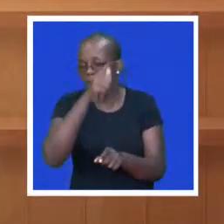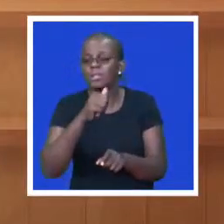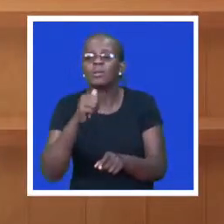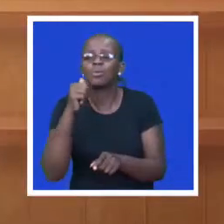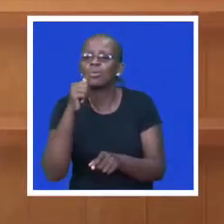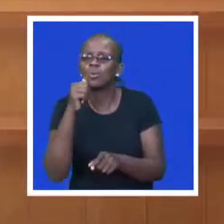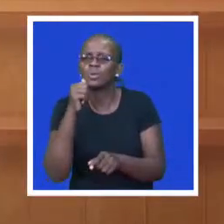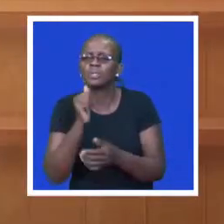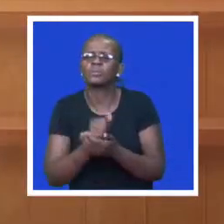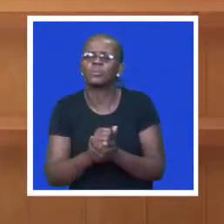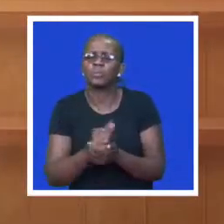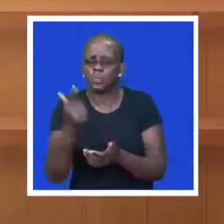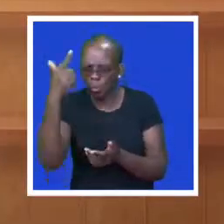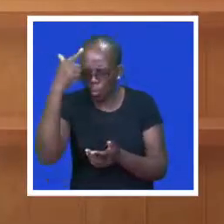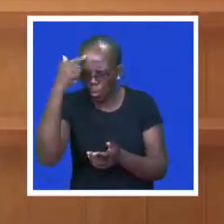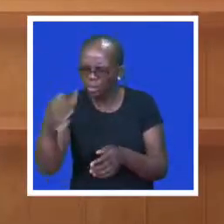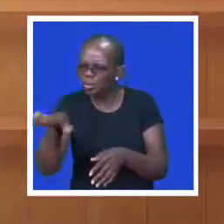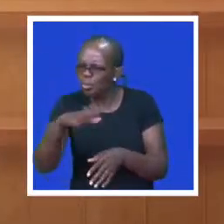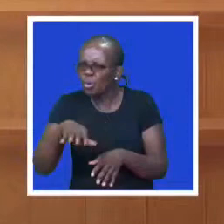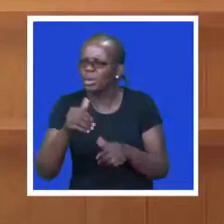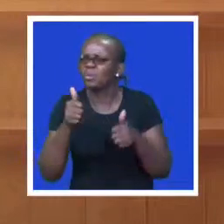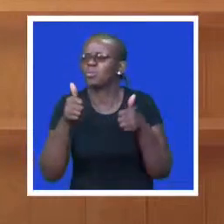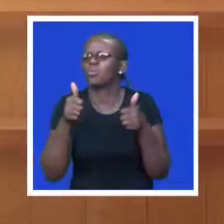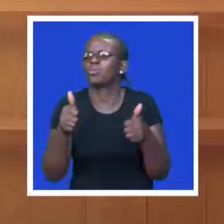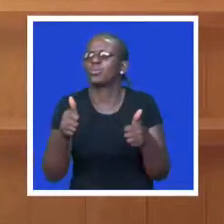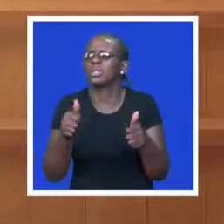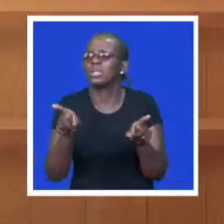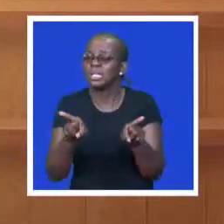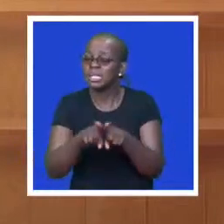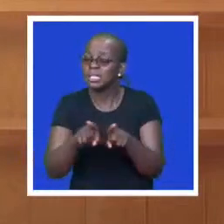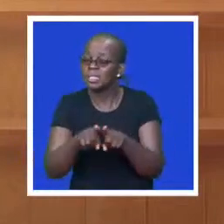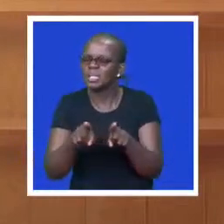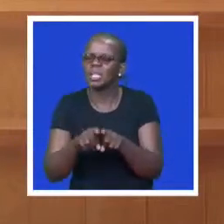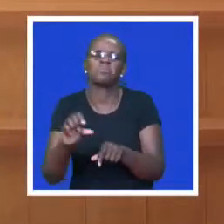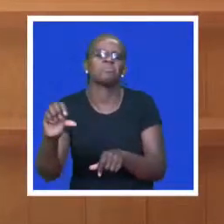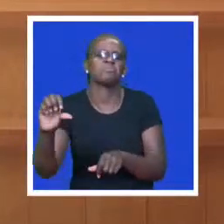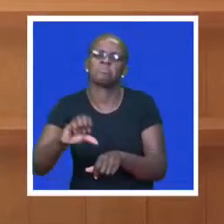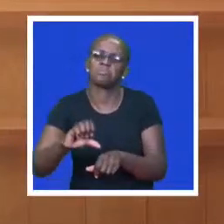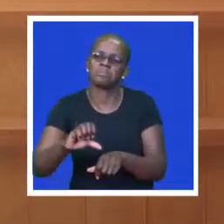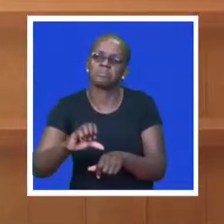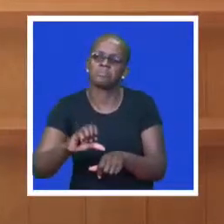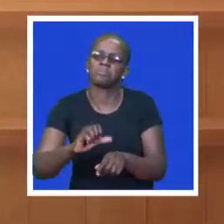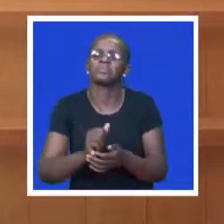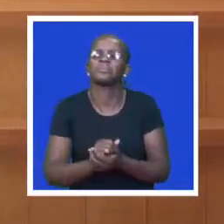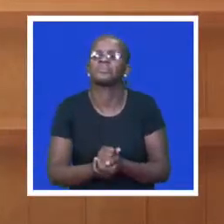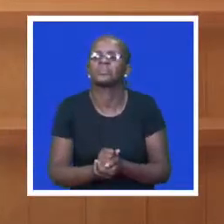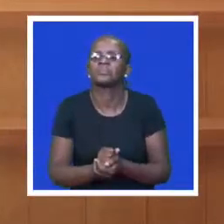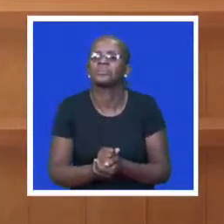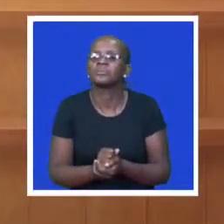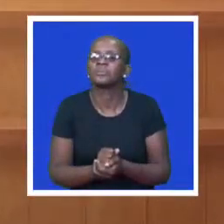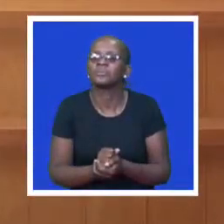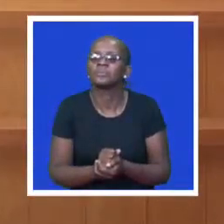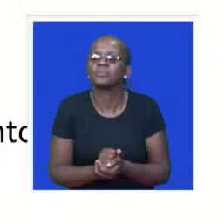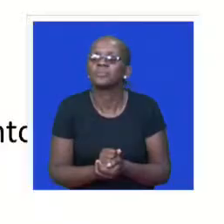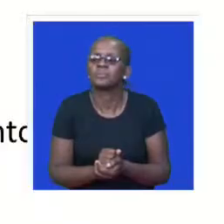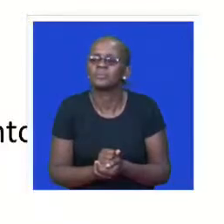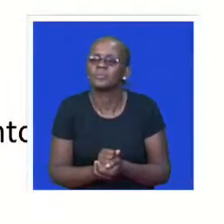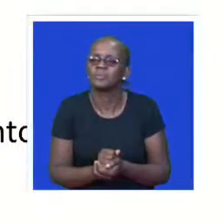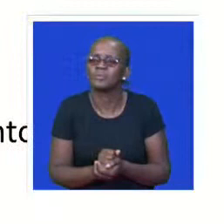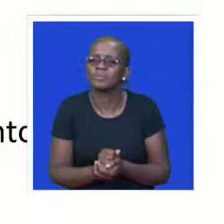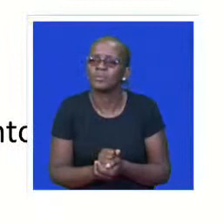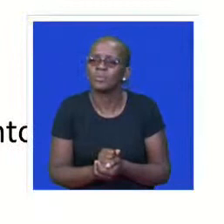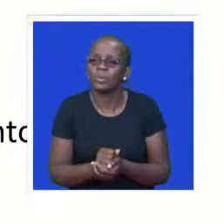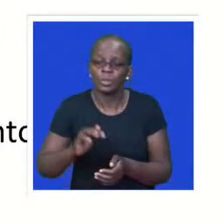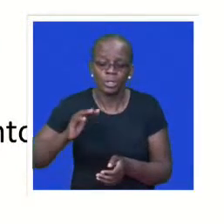here, knowing good and evil, dear Lena. So of course, after that, the